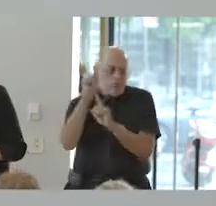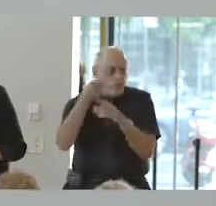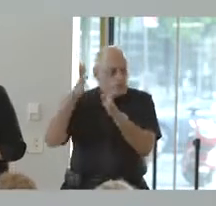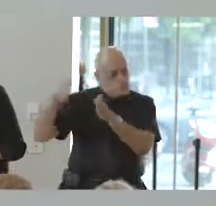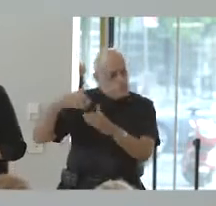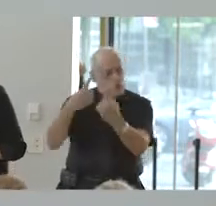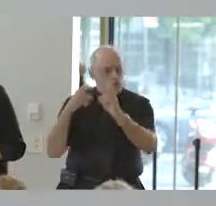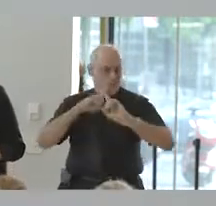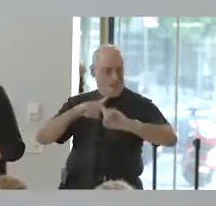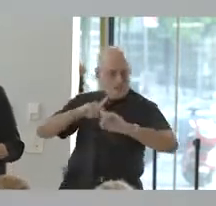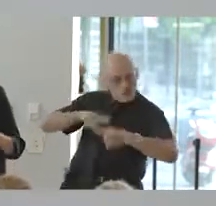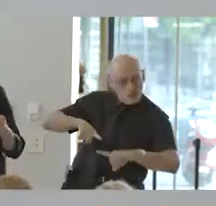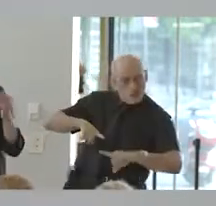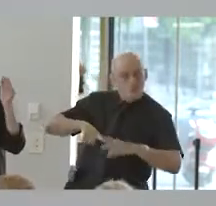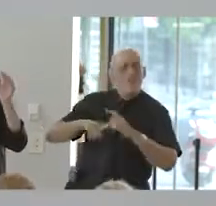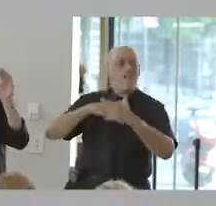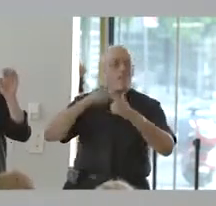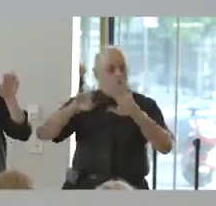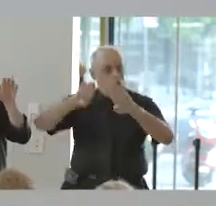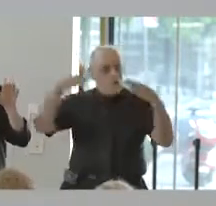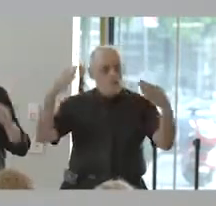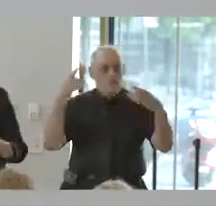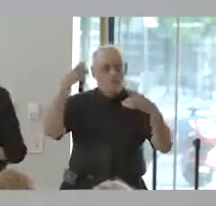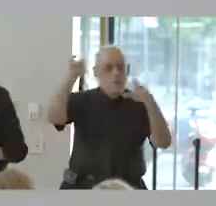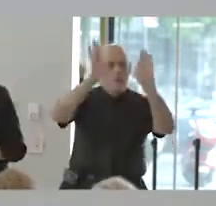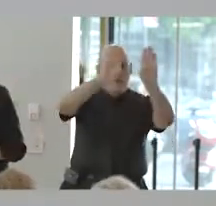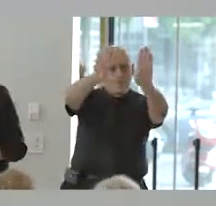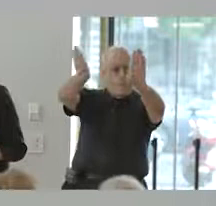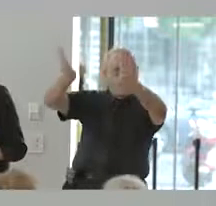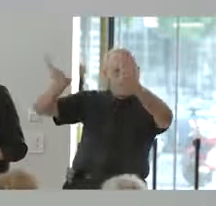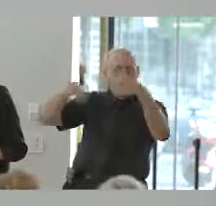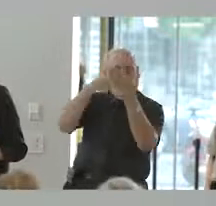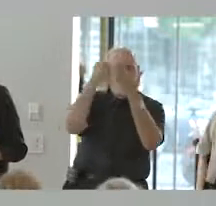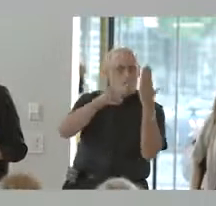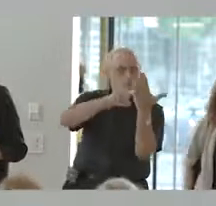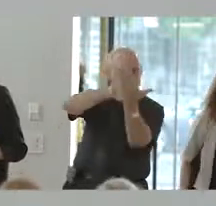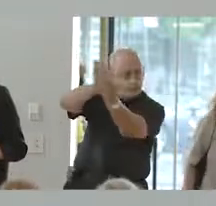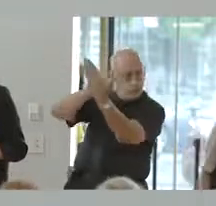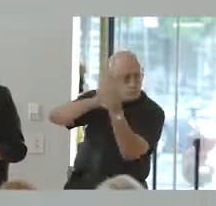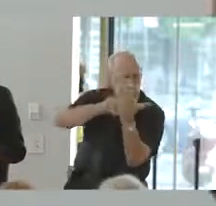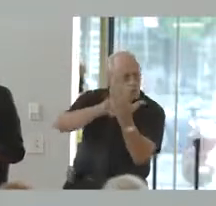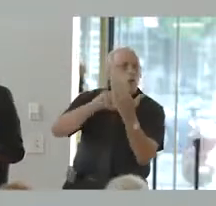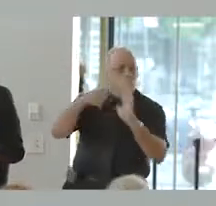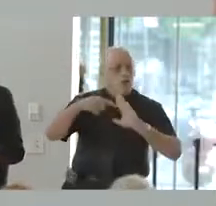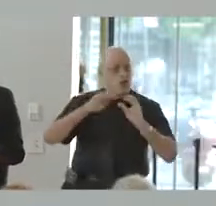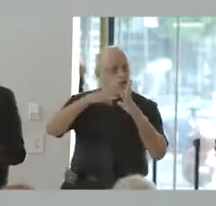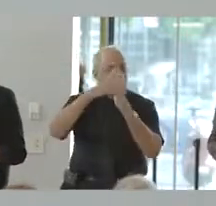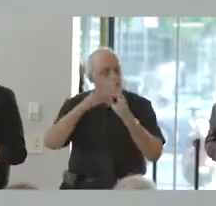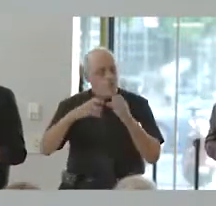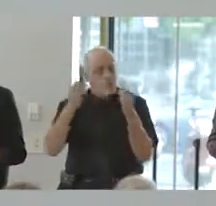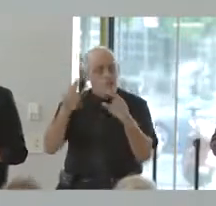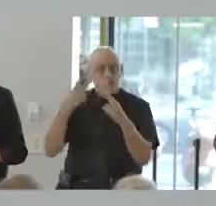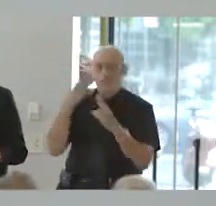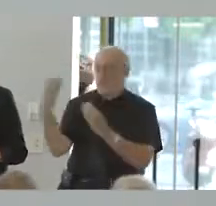of questions, and then we will open up the back of the room, and we will have boards that will replicate a lot of what you're